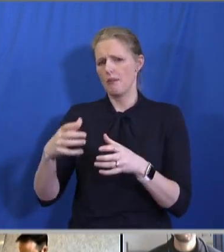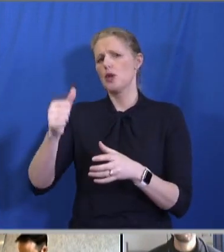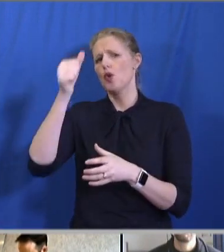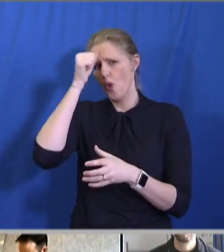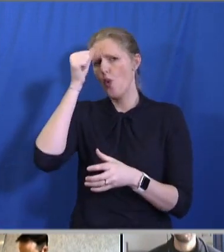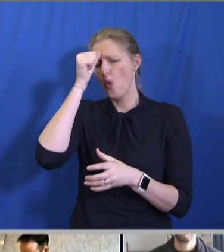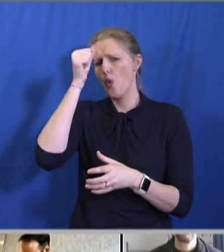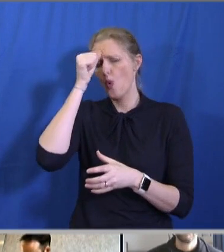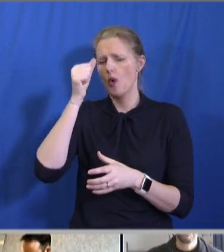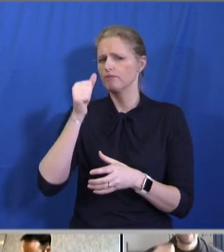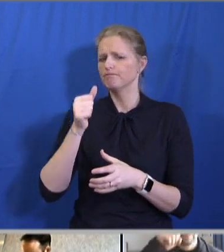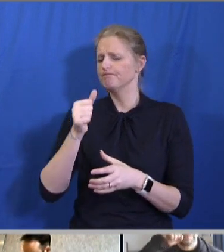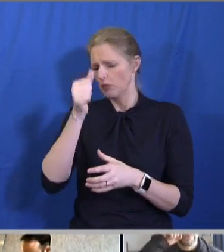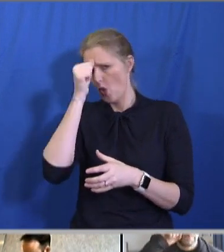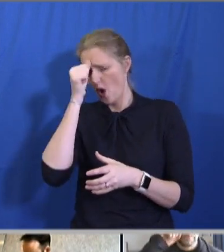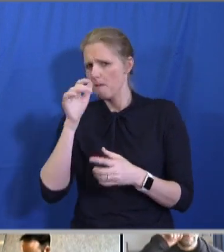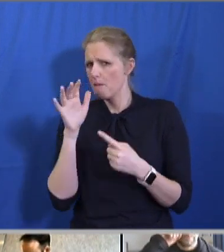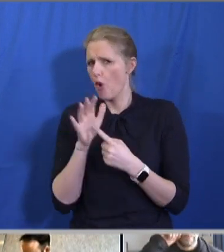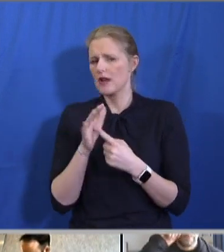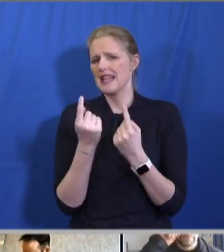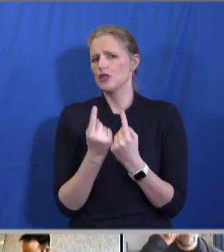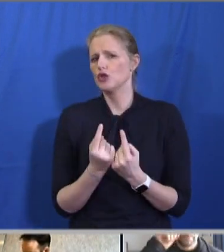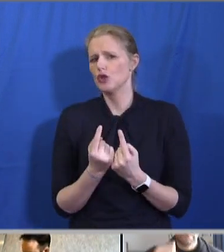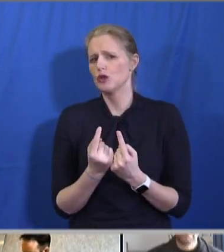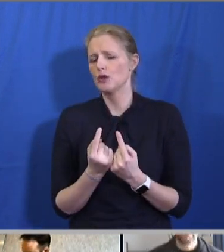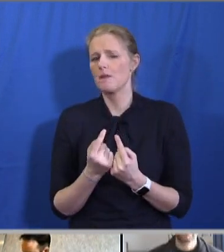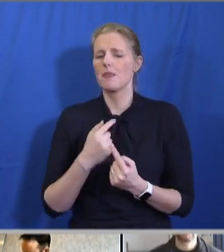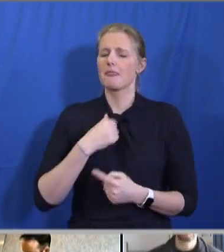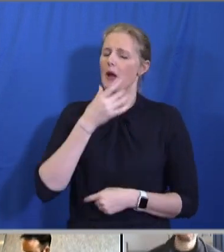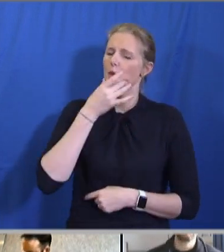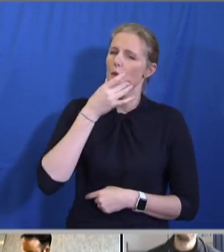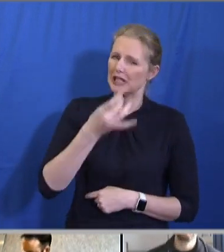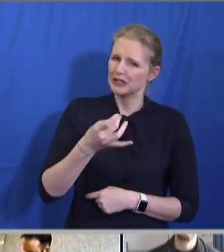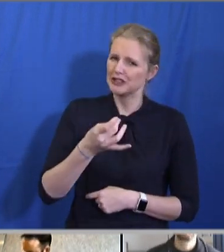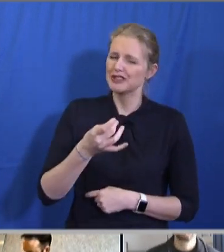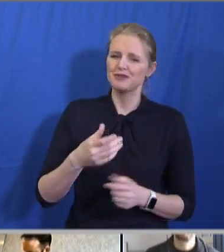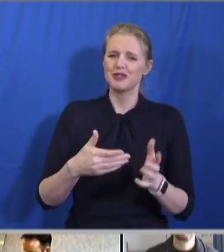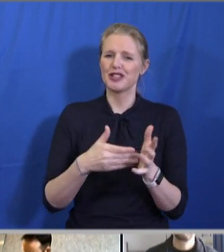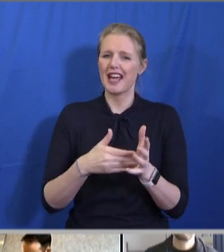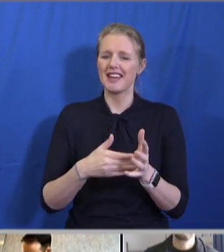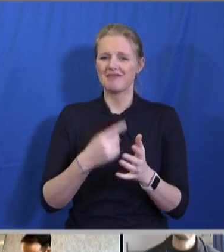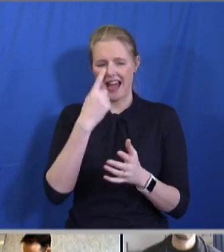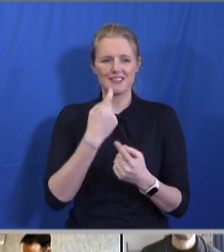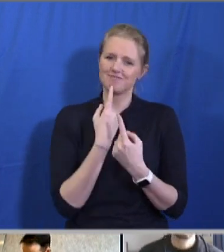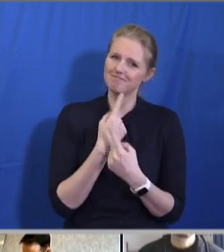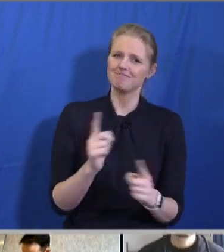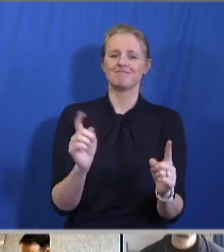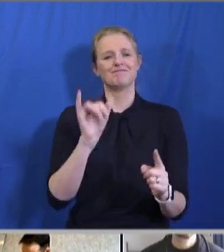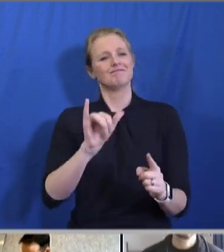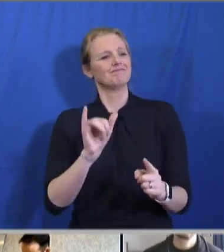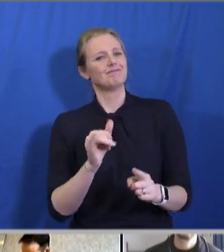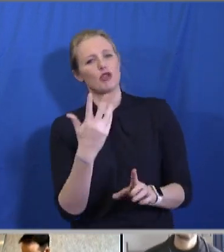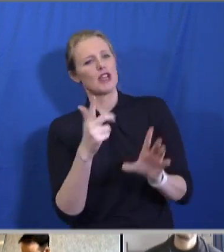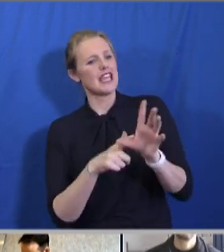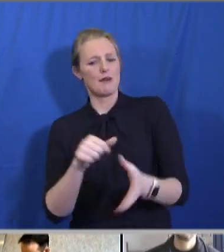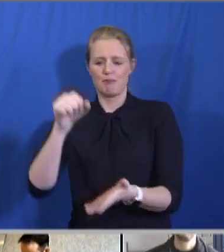has been able to do. I only wish I was in a position where today that we could be looking to a 3-year budget